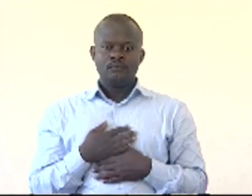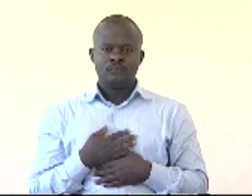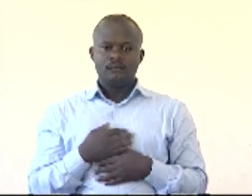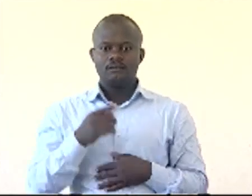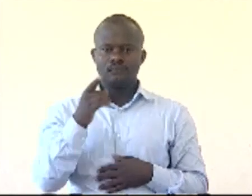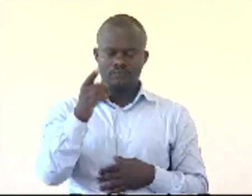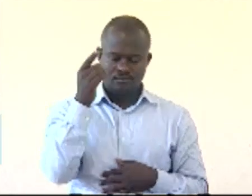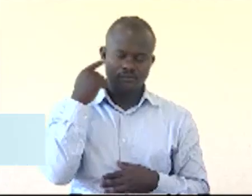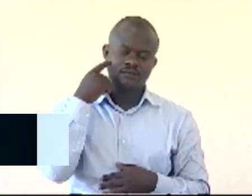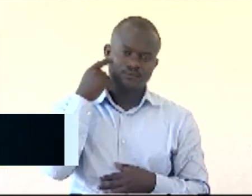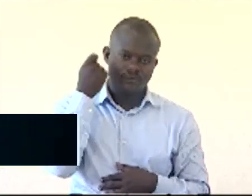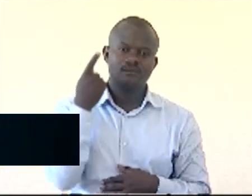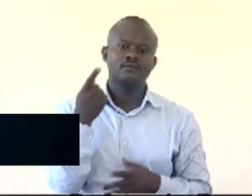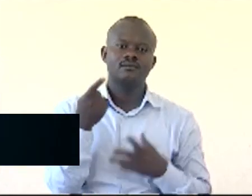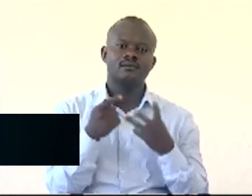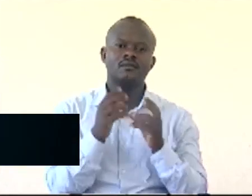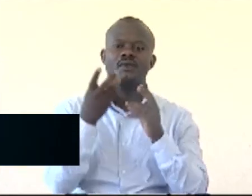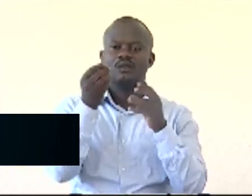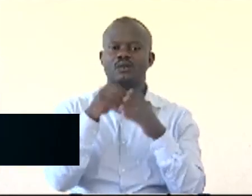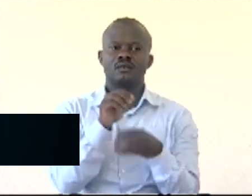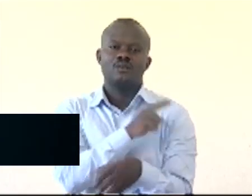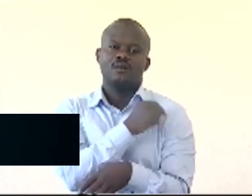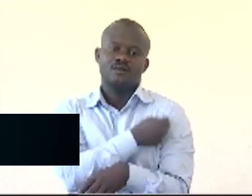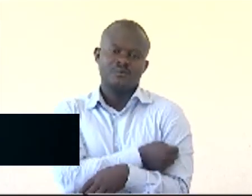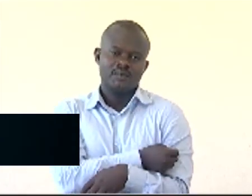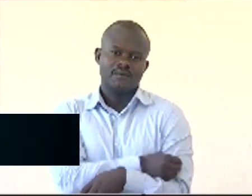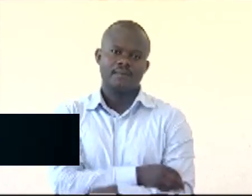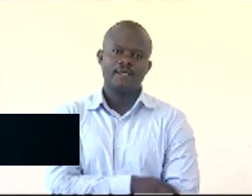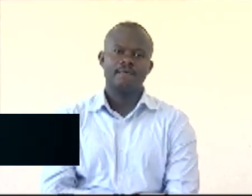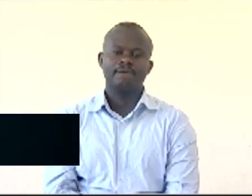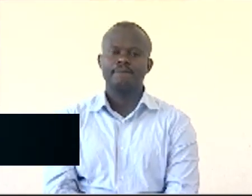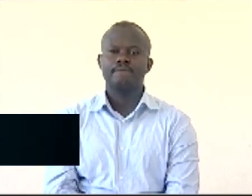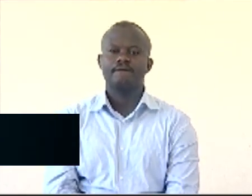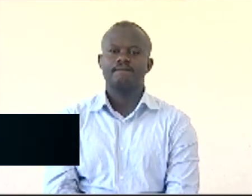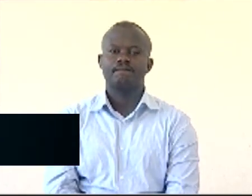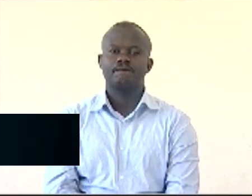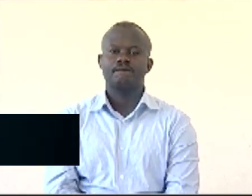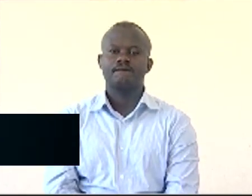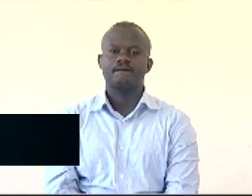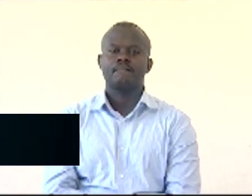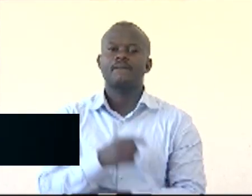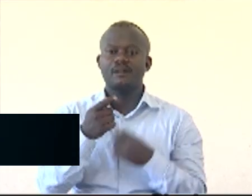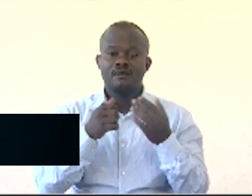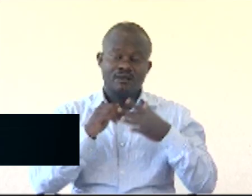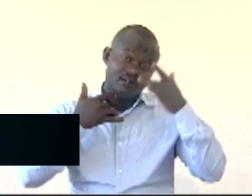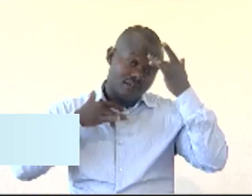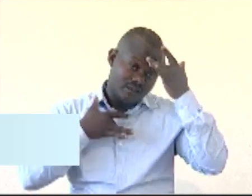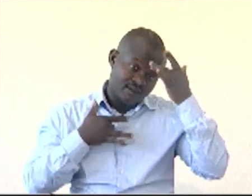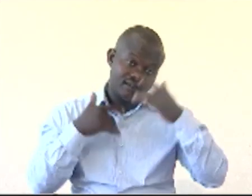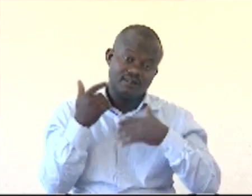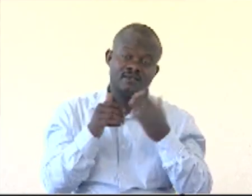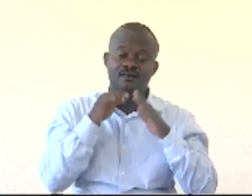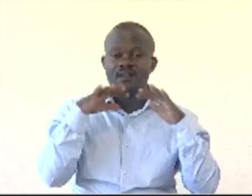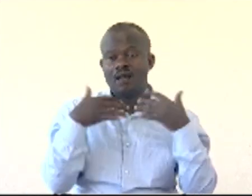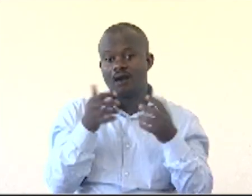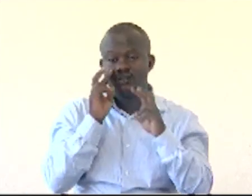case you say, let me go to the hospital. That is the disease. That is how